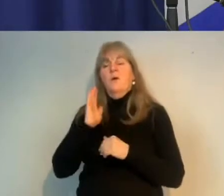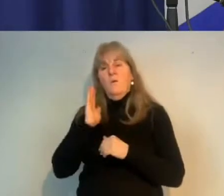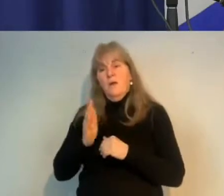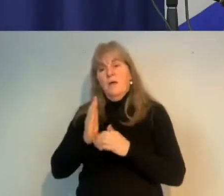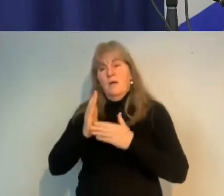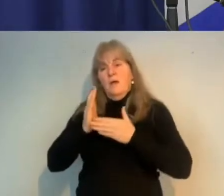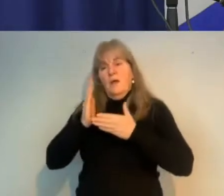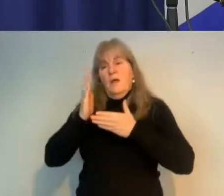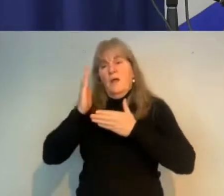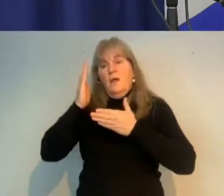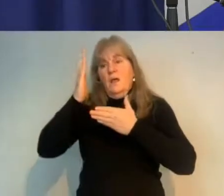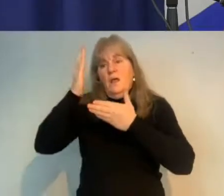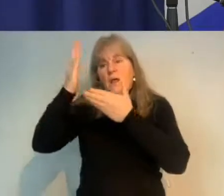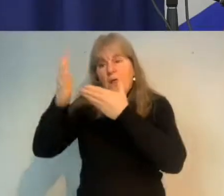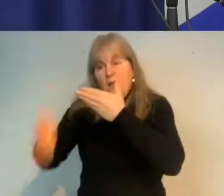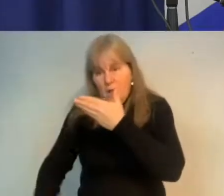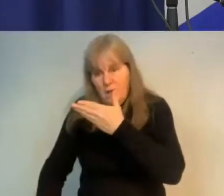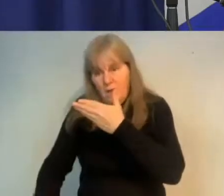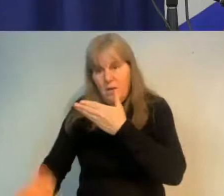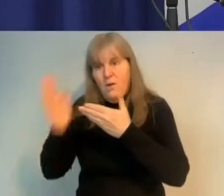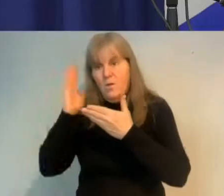through this together.